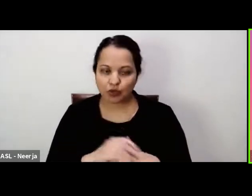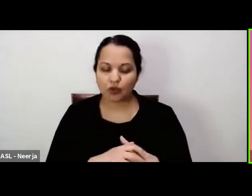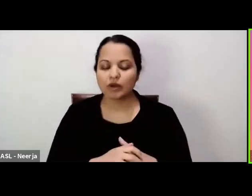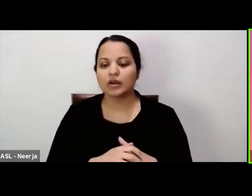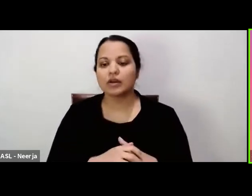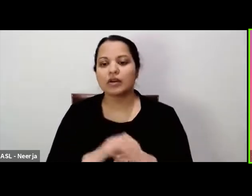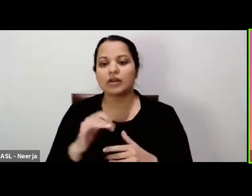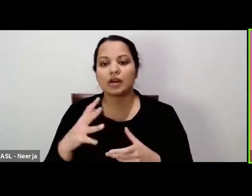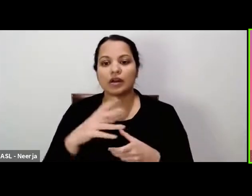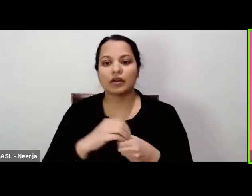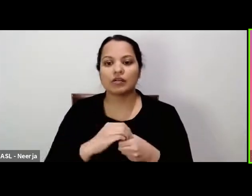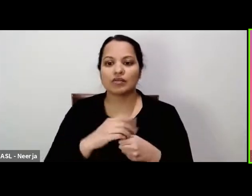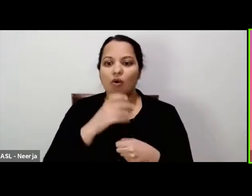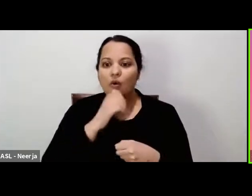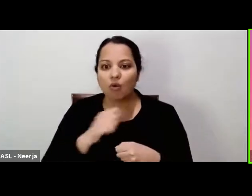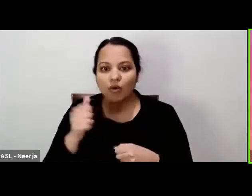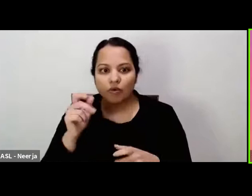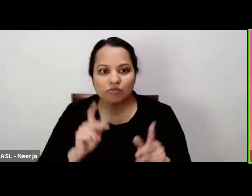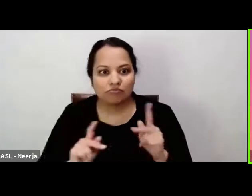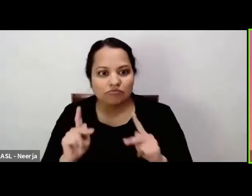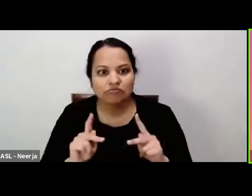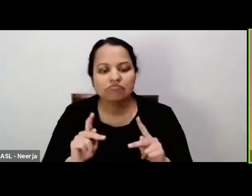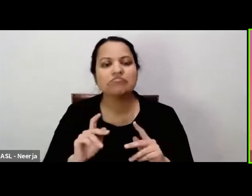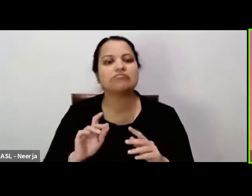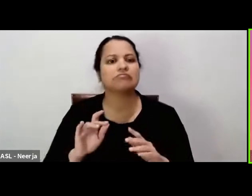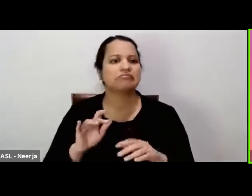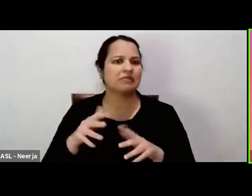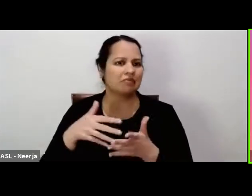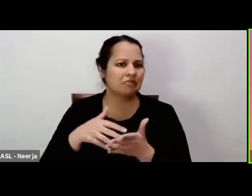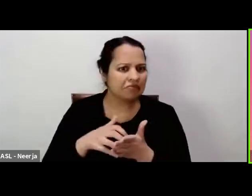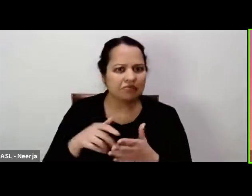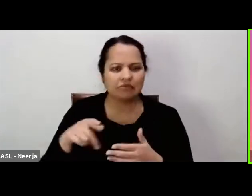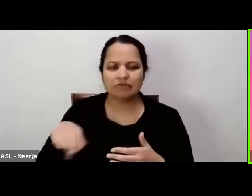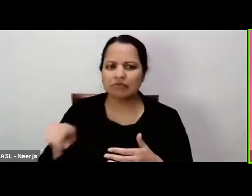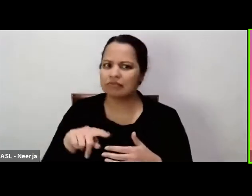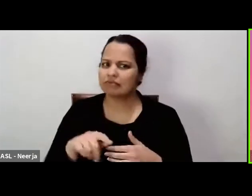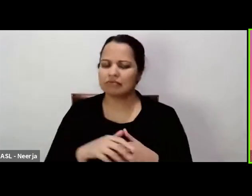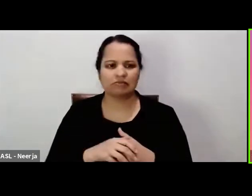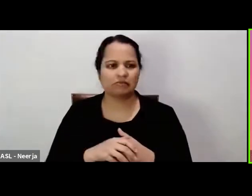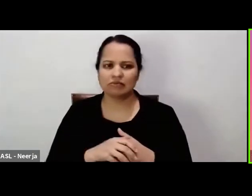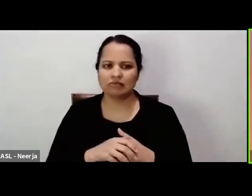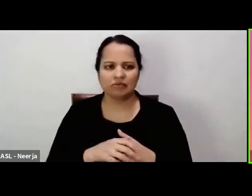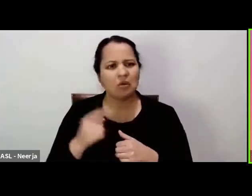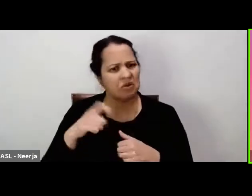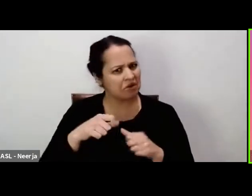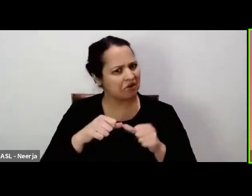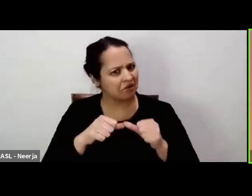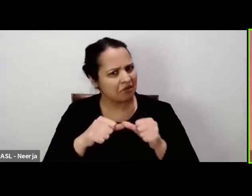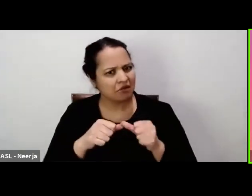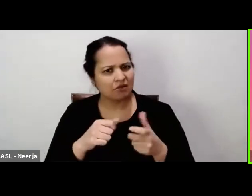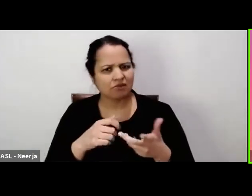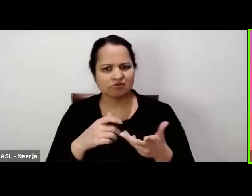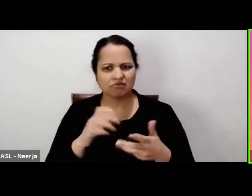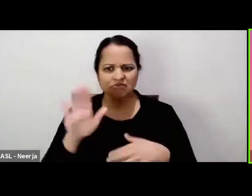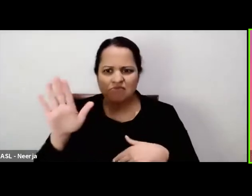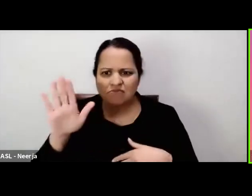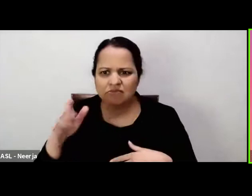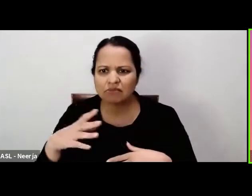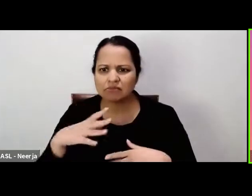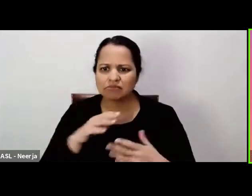vulnerable elderly residents. So we need to continue to speak out about that and continue to address